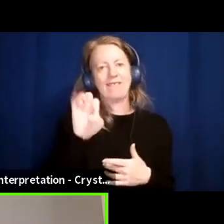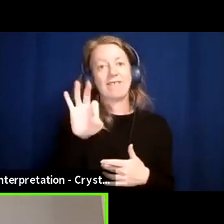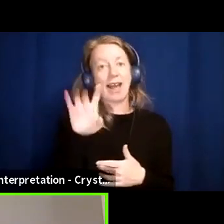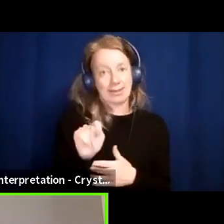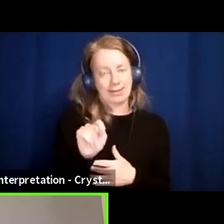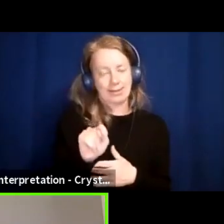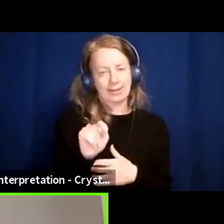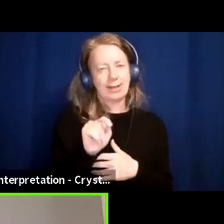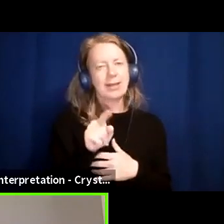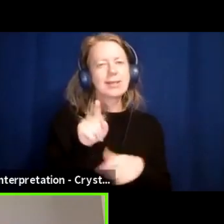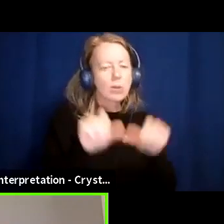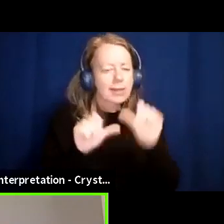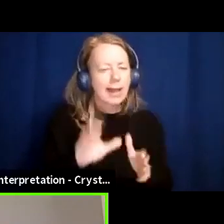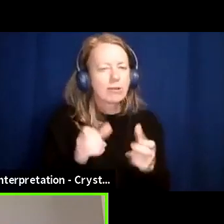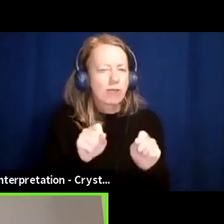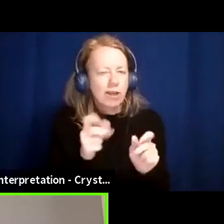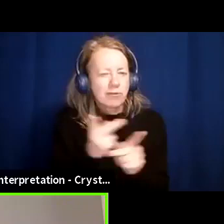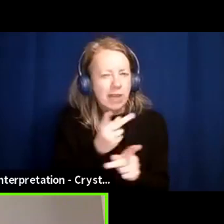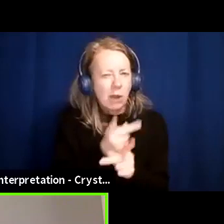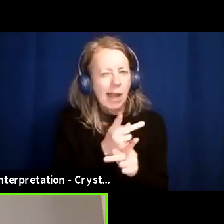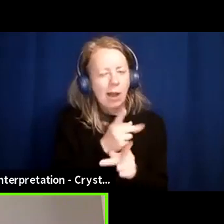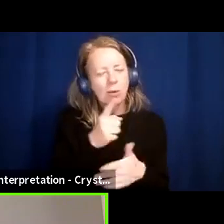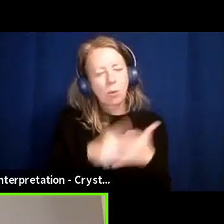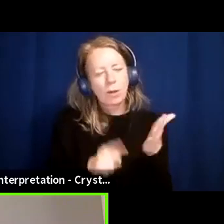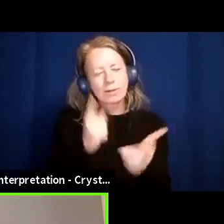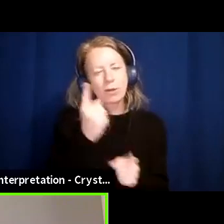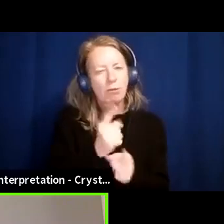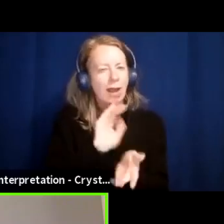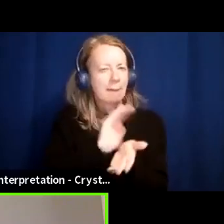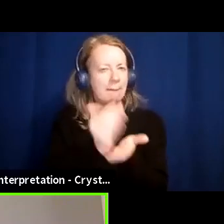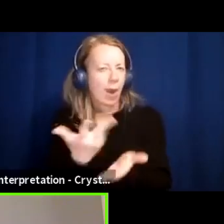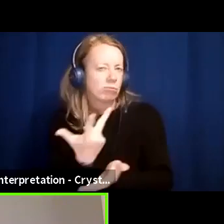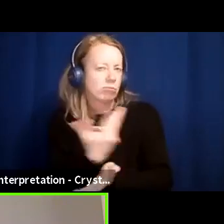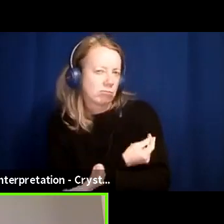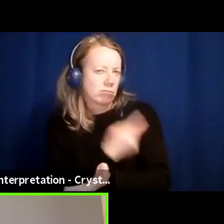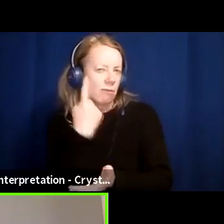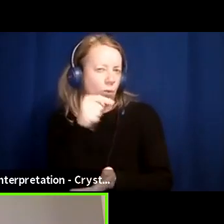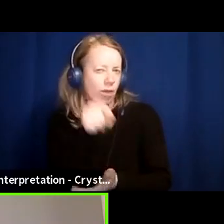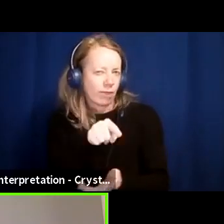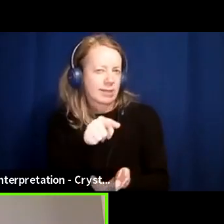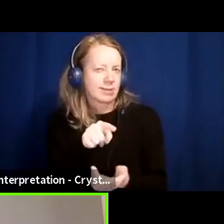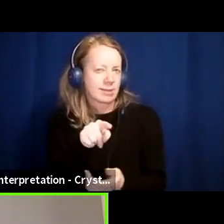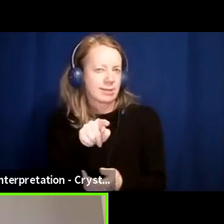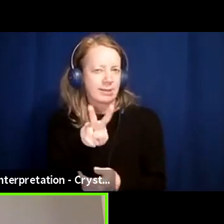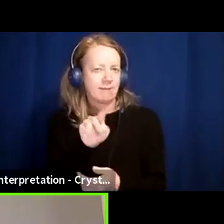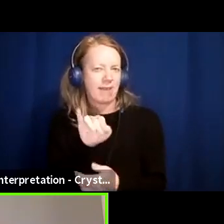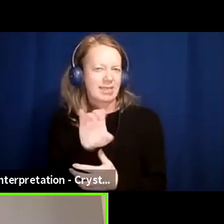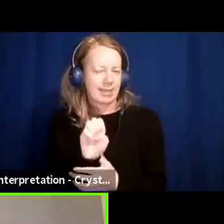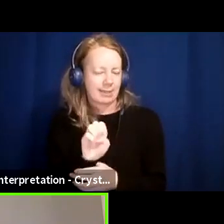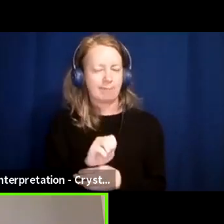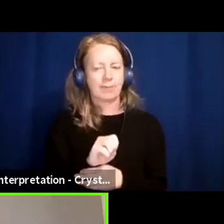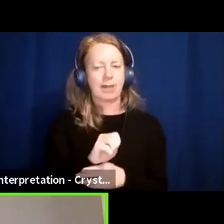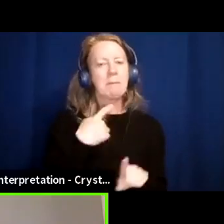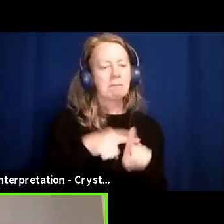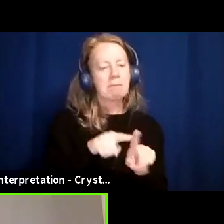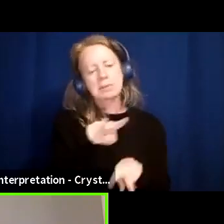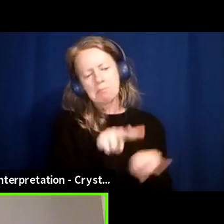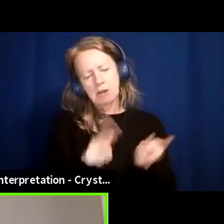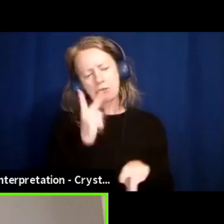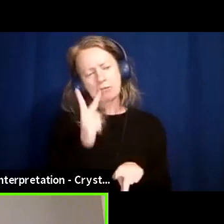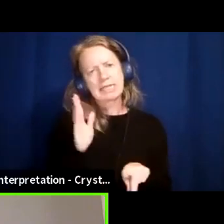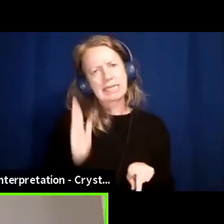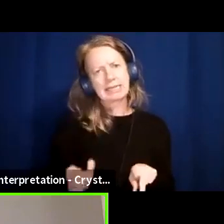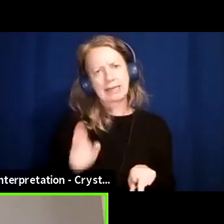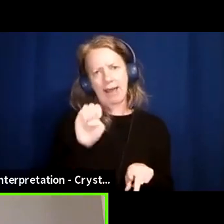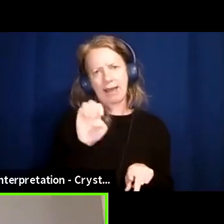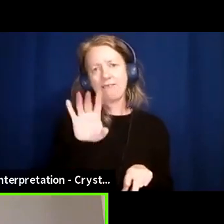dose. What are we going to inject as a dose for this particular vaccine? They also are looking at side effects into phase